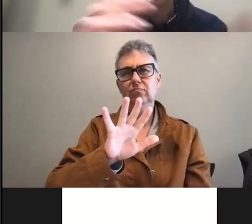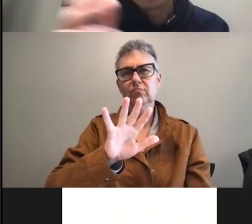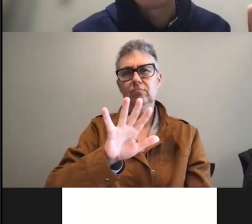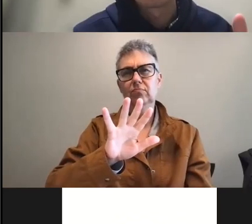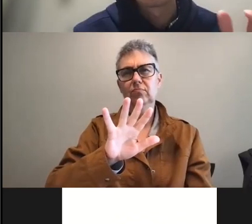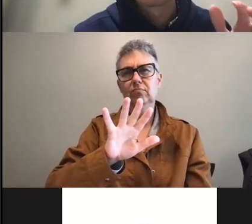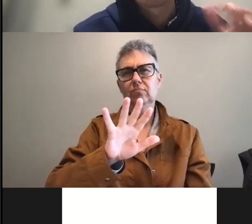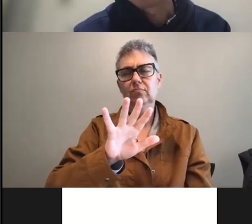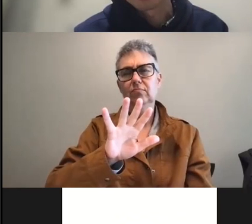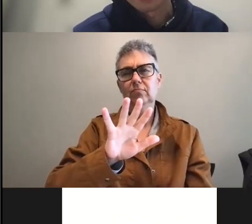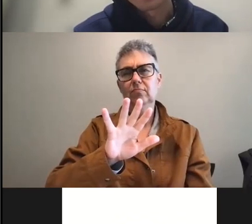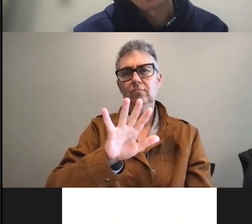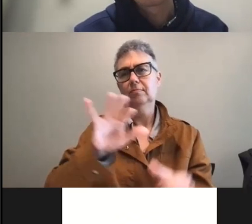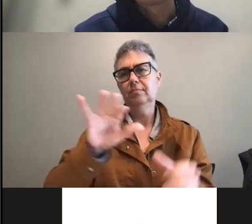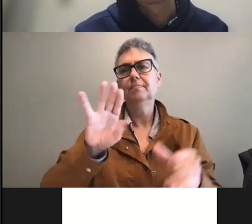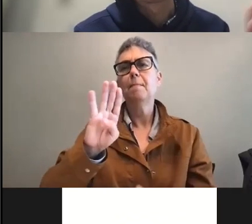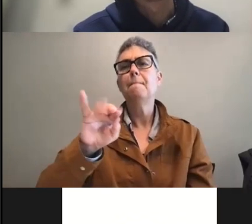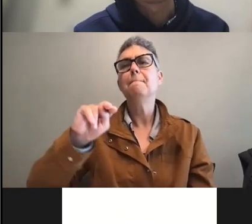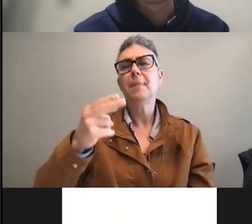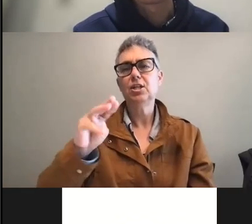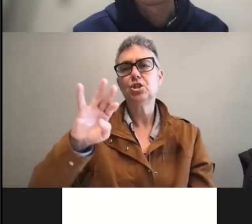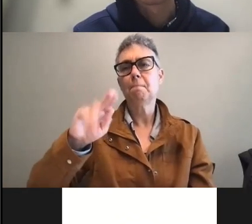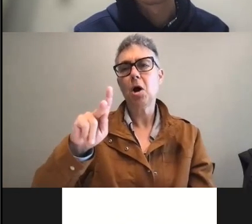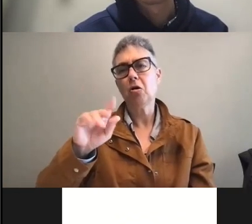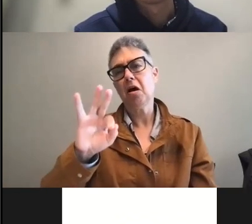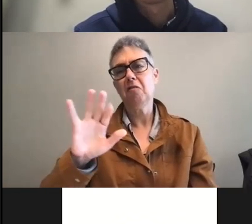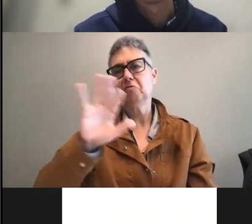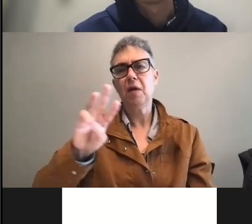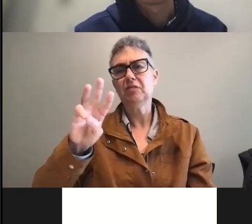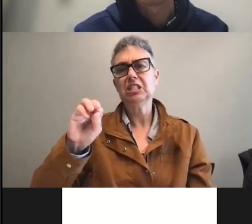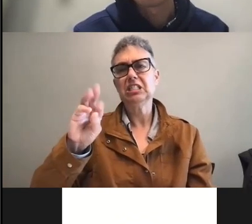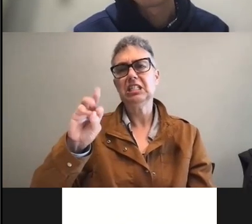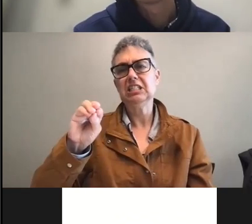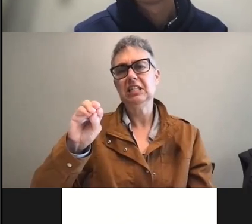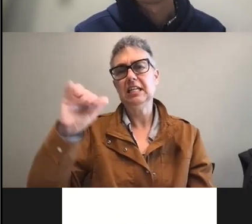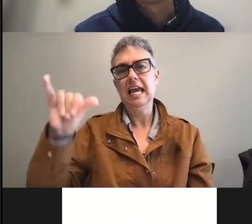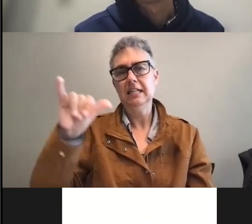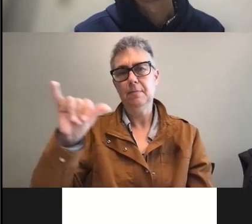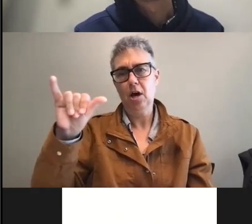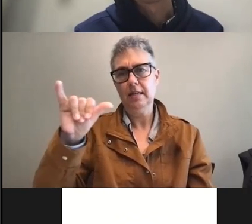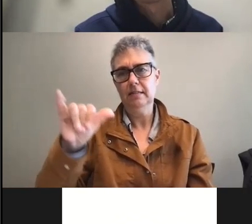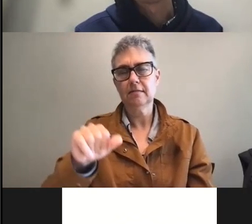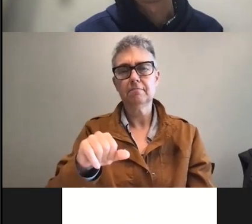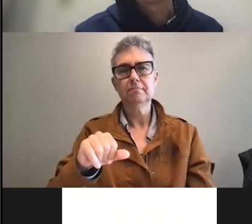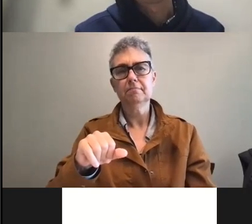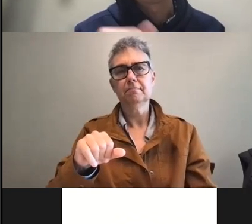they selected a benchmark data set around like 60 antibodies, and